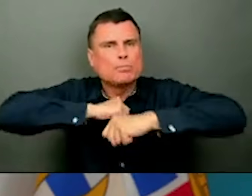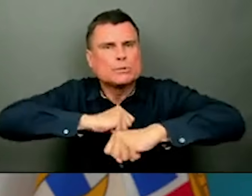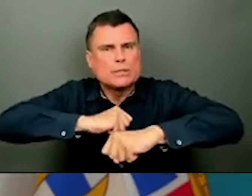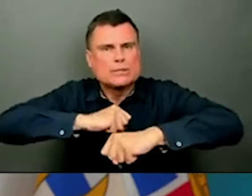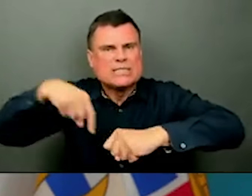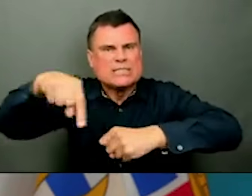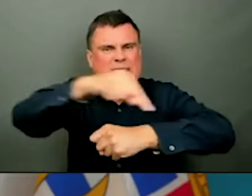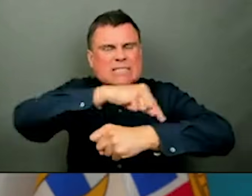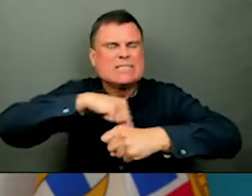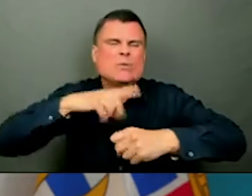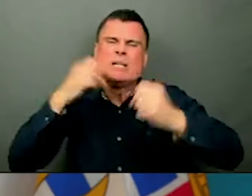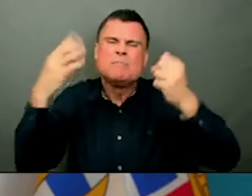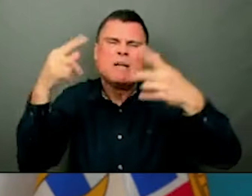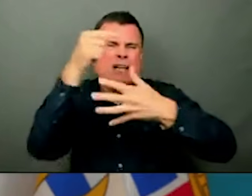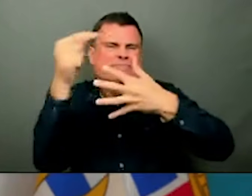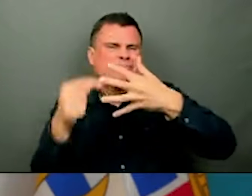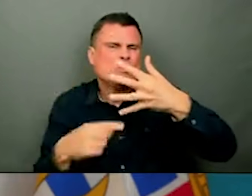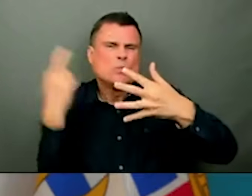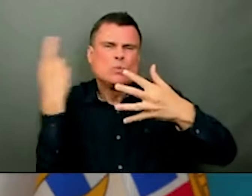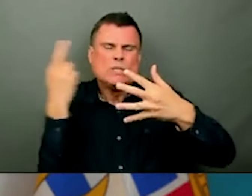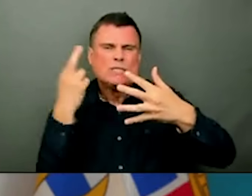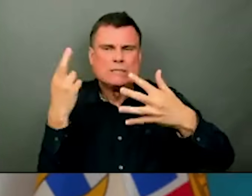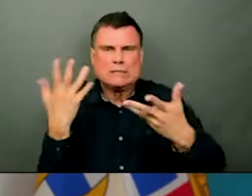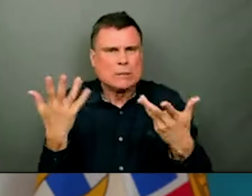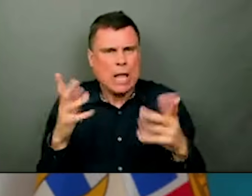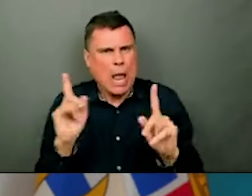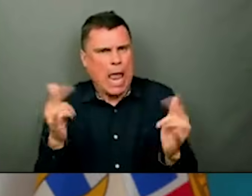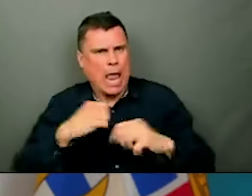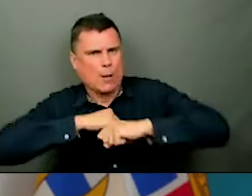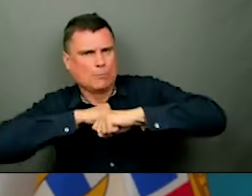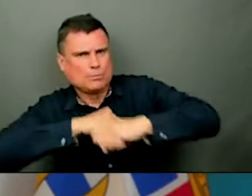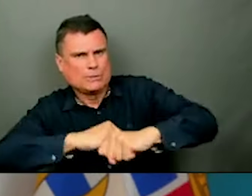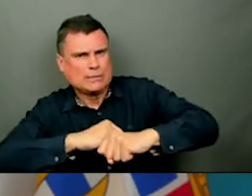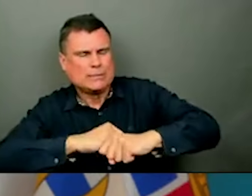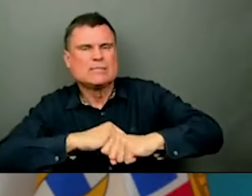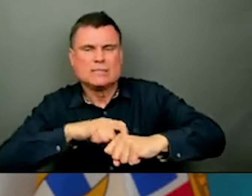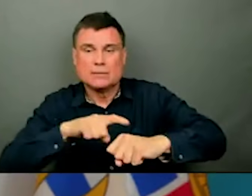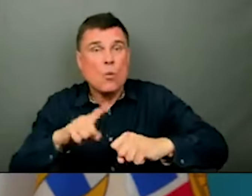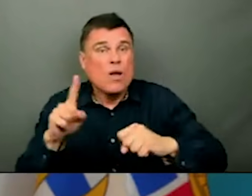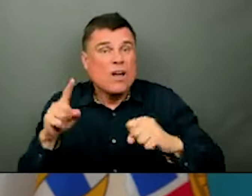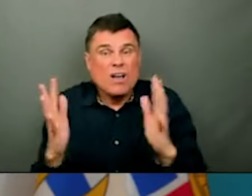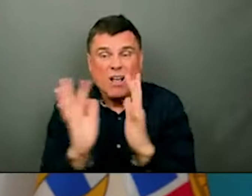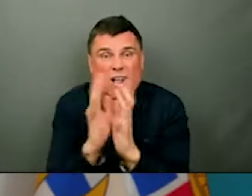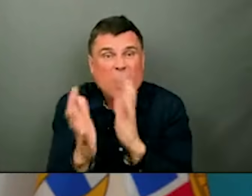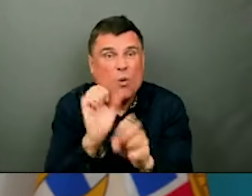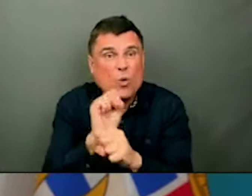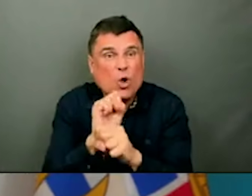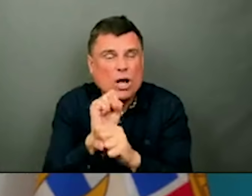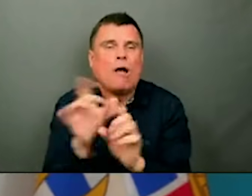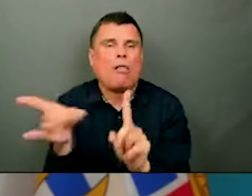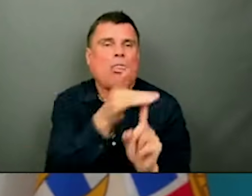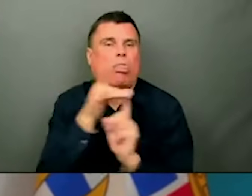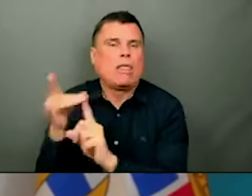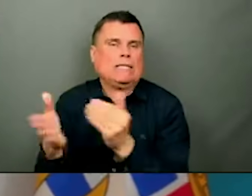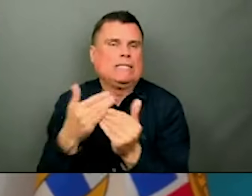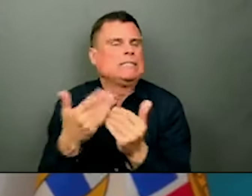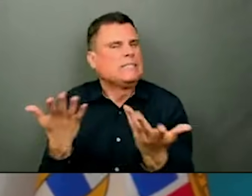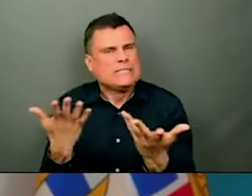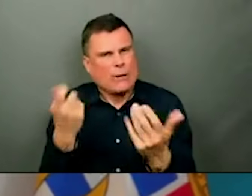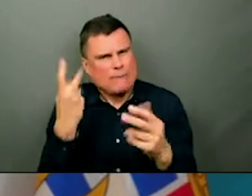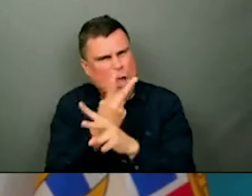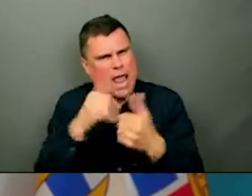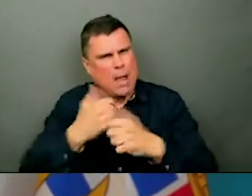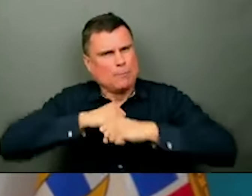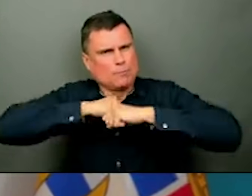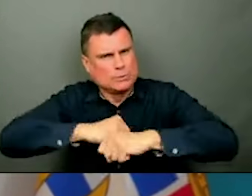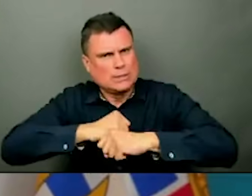that together has led to greater number of cases and transmission in our setting. I do believe, however, it's